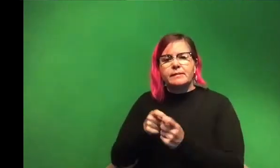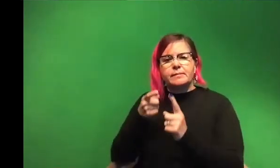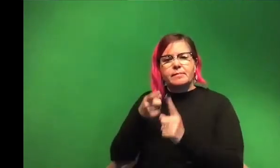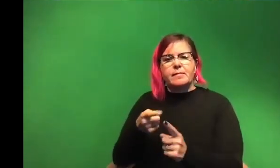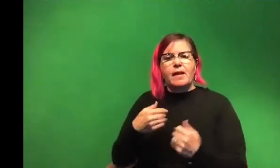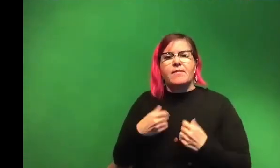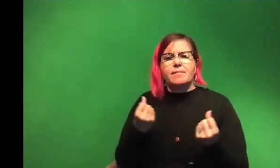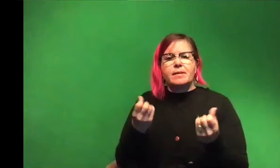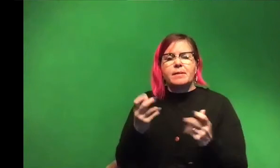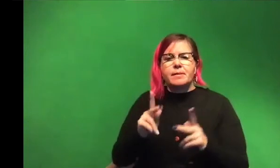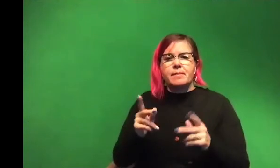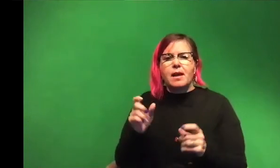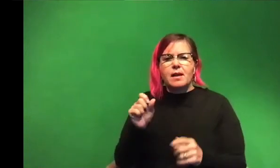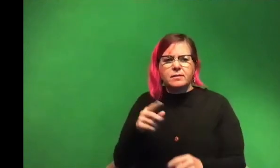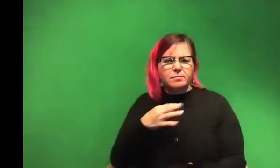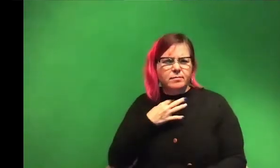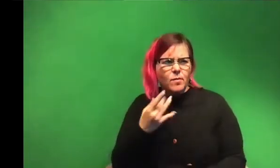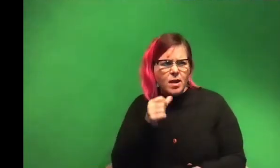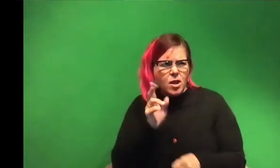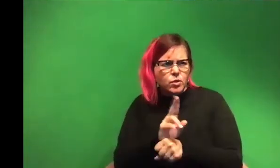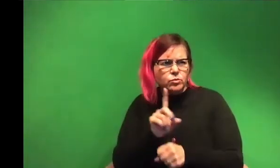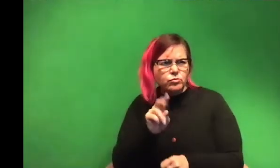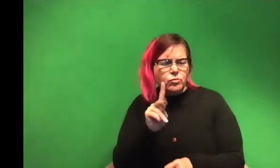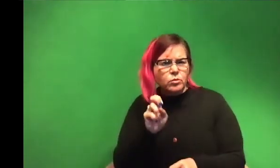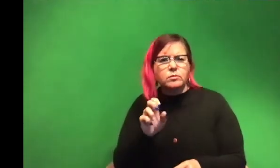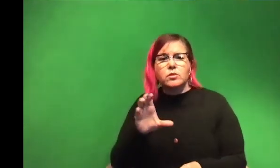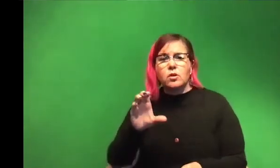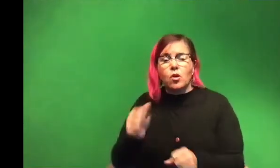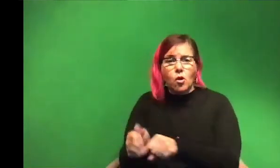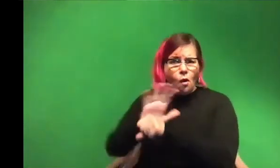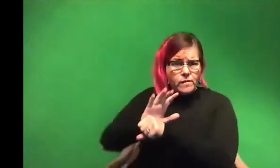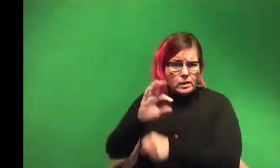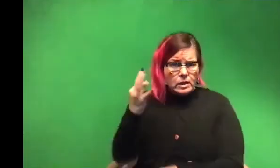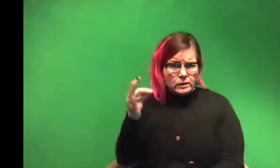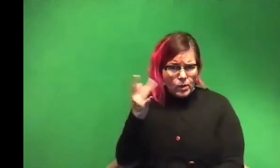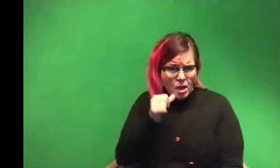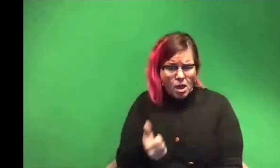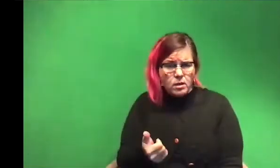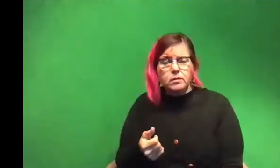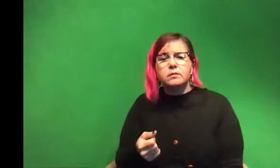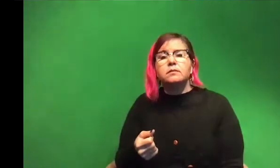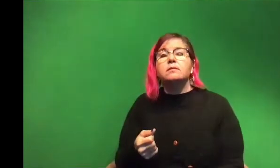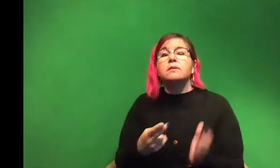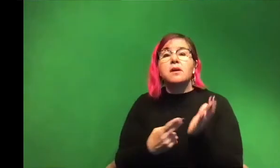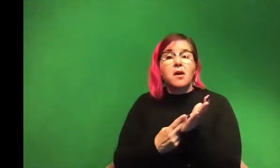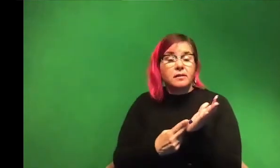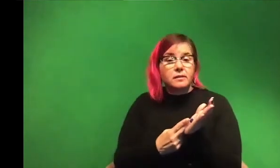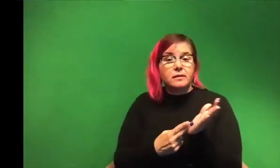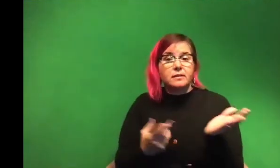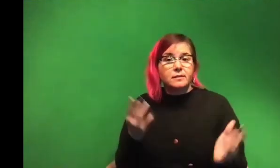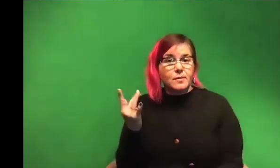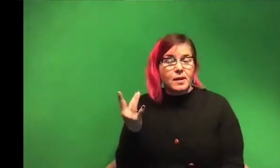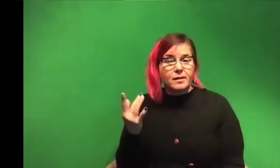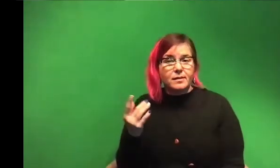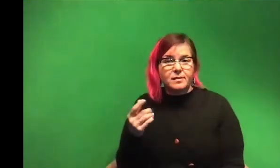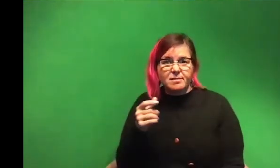people ask, why aren't you using drones in COVID-19? And honestly, because it wouldn't be a whole lot